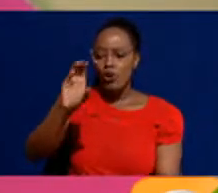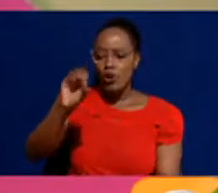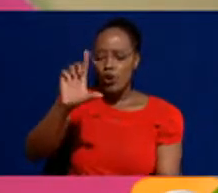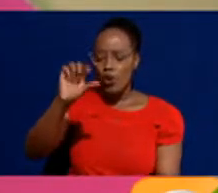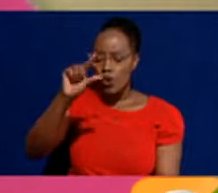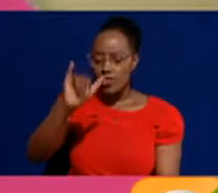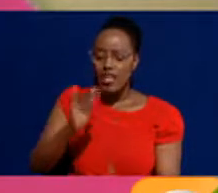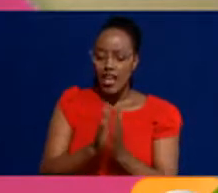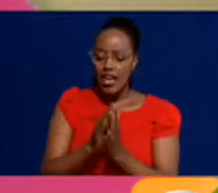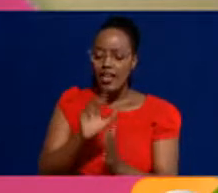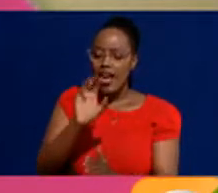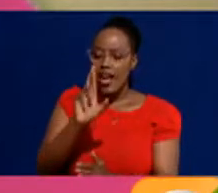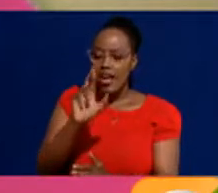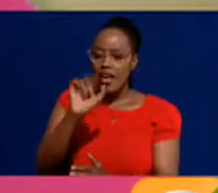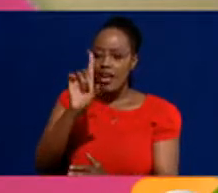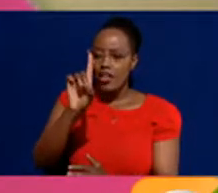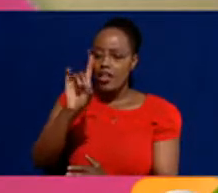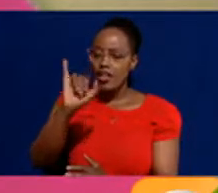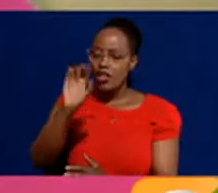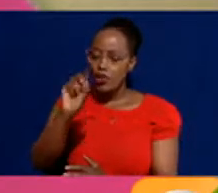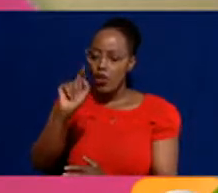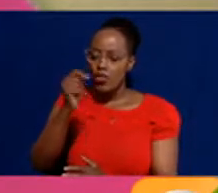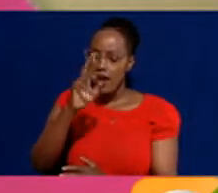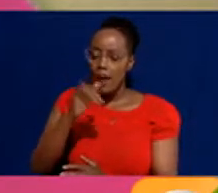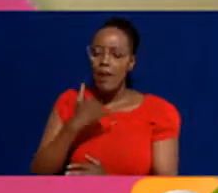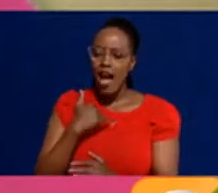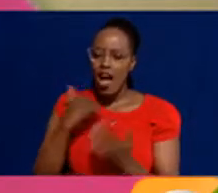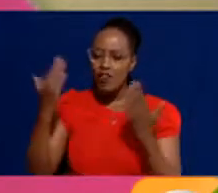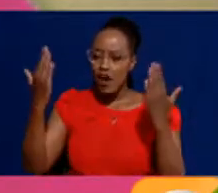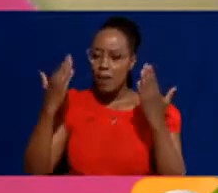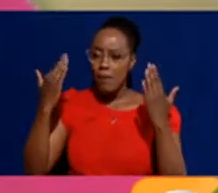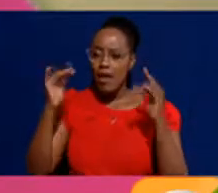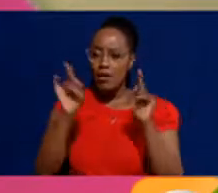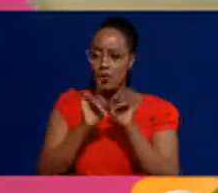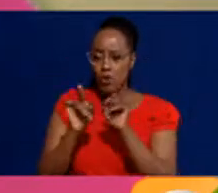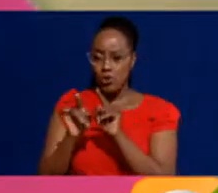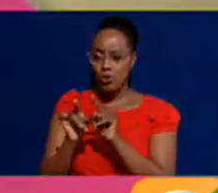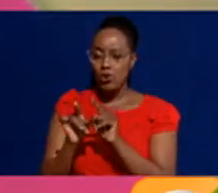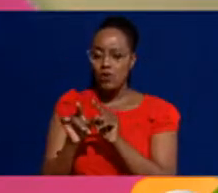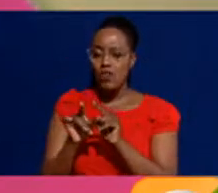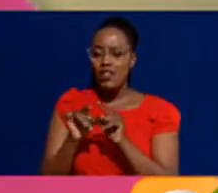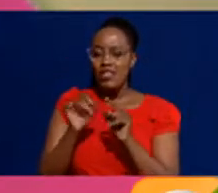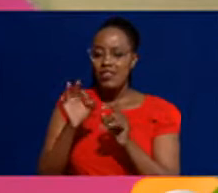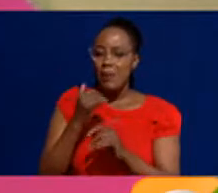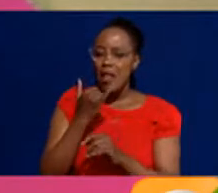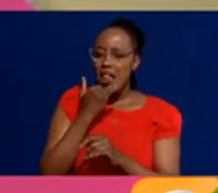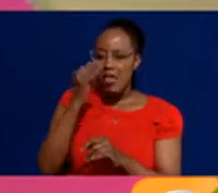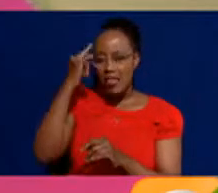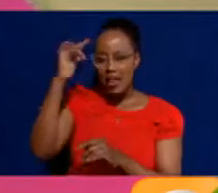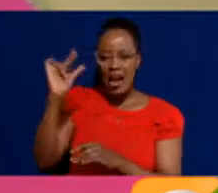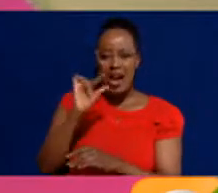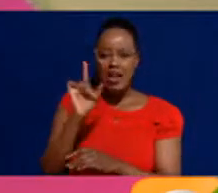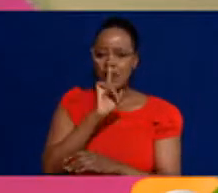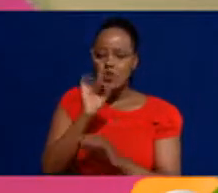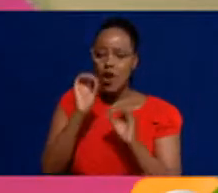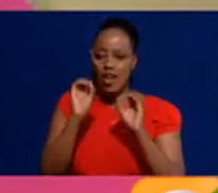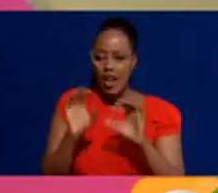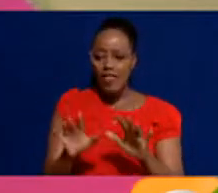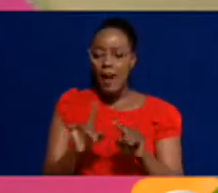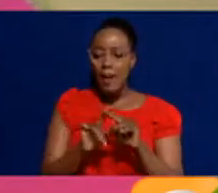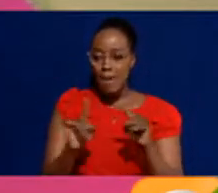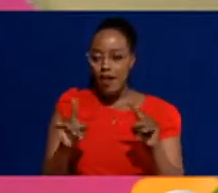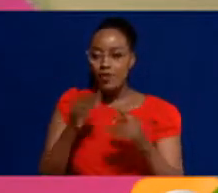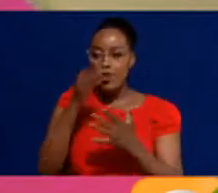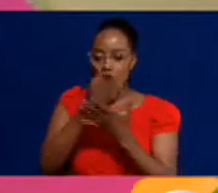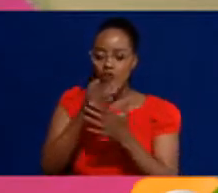radiotherapy facilities. I think Meru also has. If I'm not wrong, maybe Garissa, but I'm not so sure about that. We'd have to confirm with